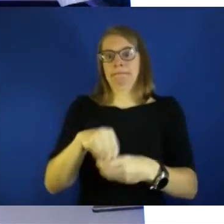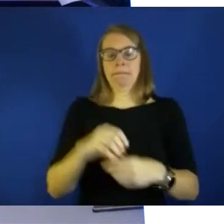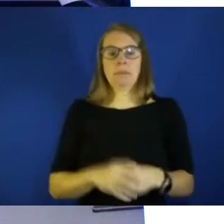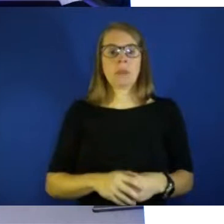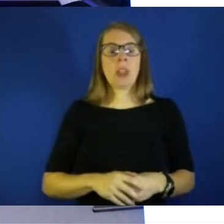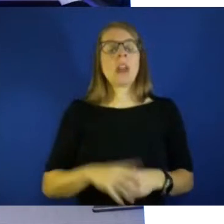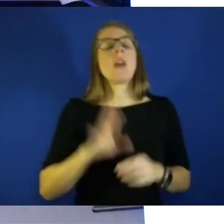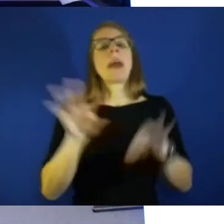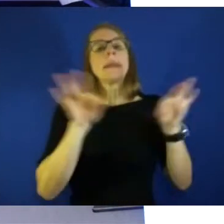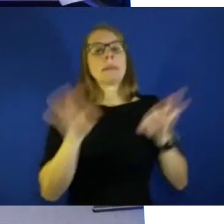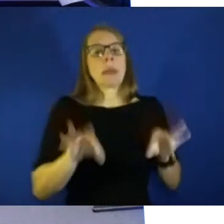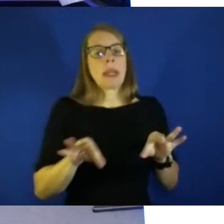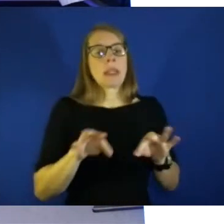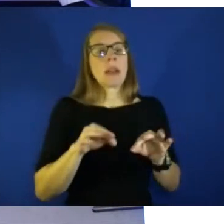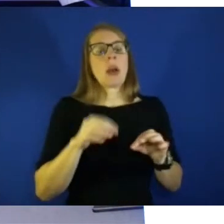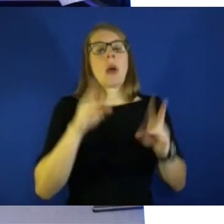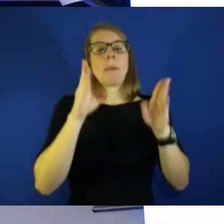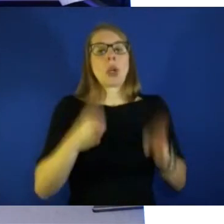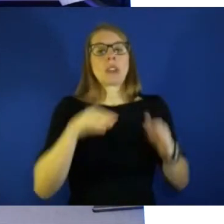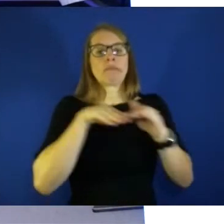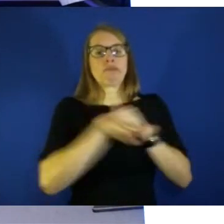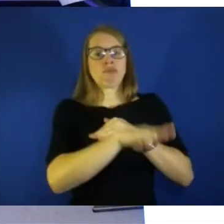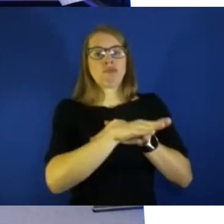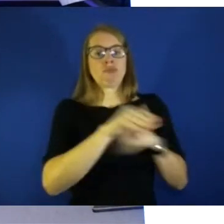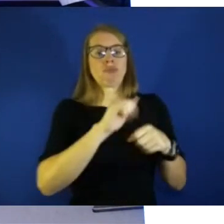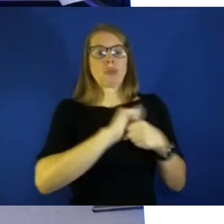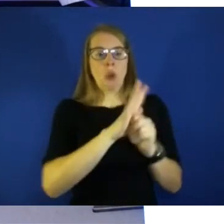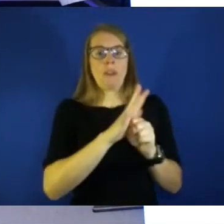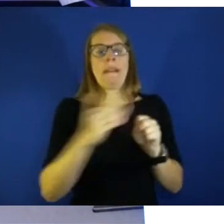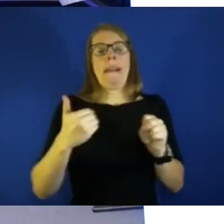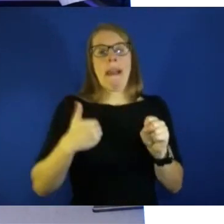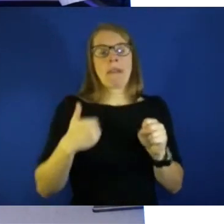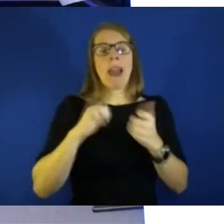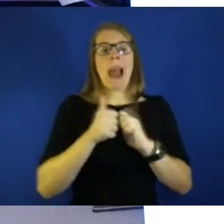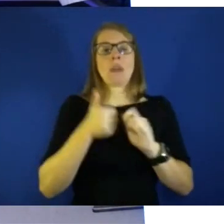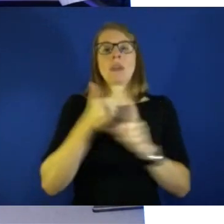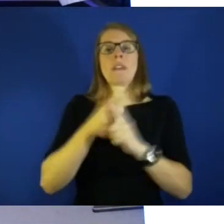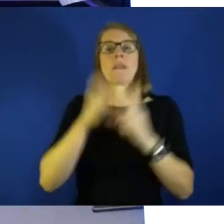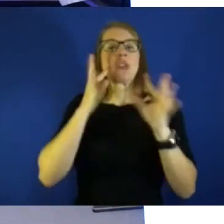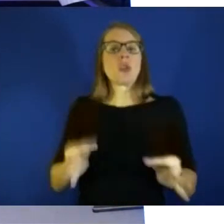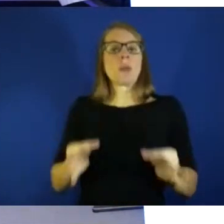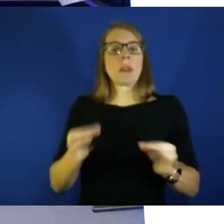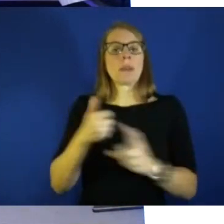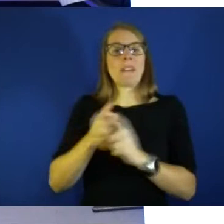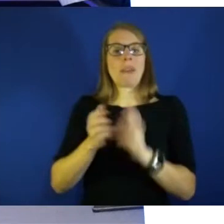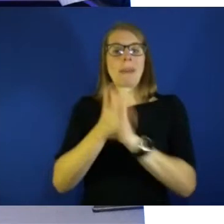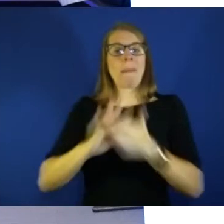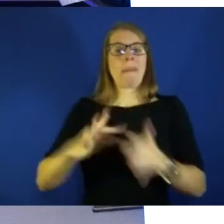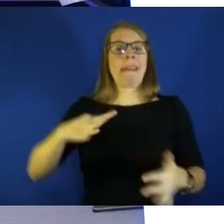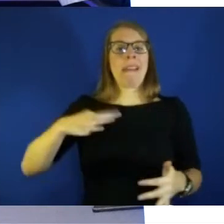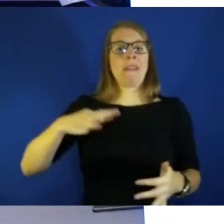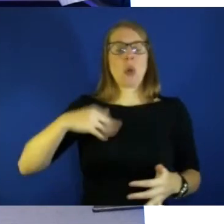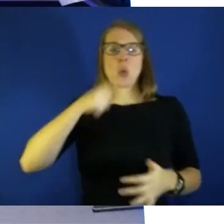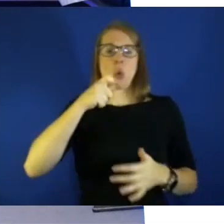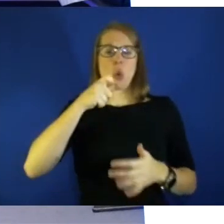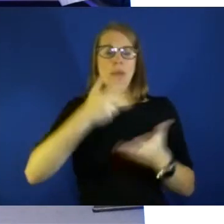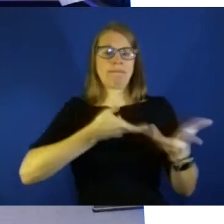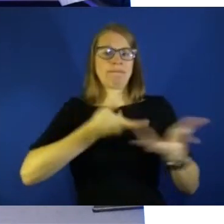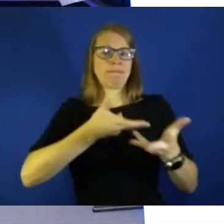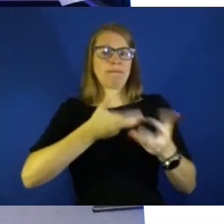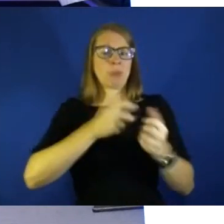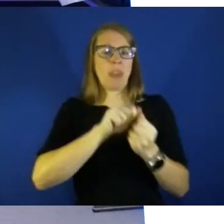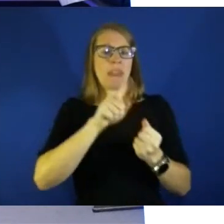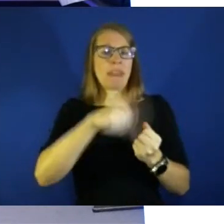you determine? How do you determine if they would be a candidate? And who talks to them about that? Their physician,